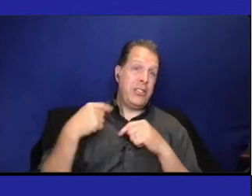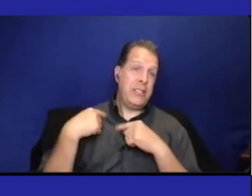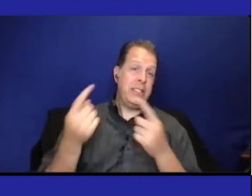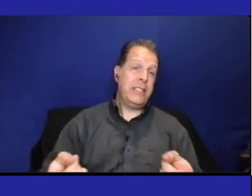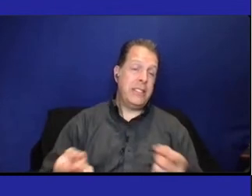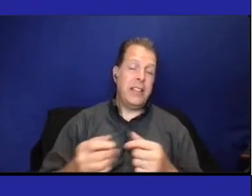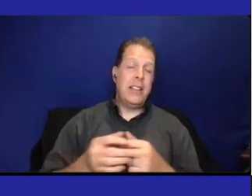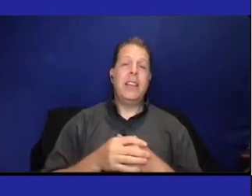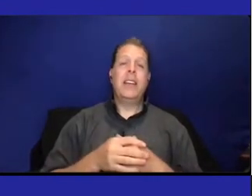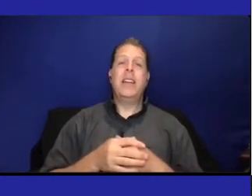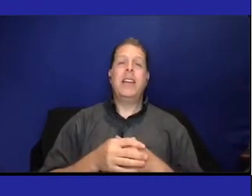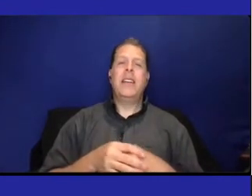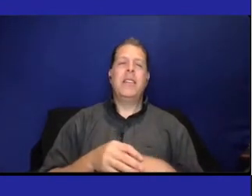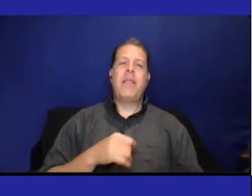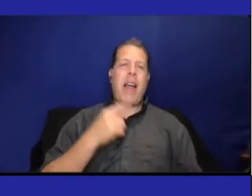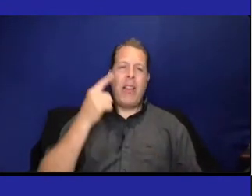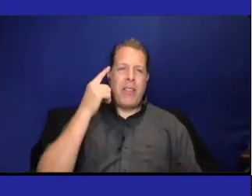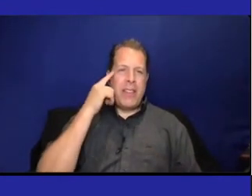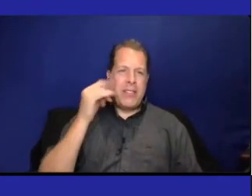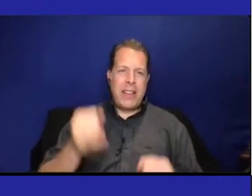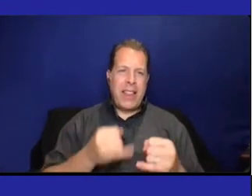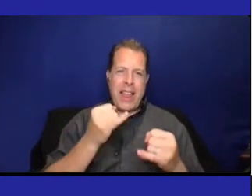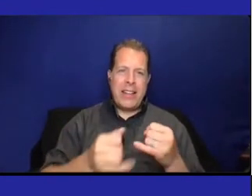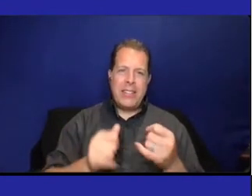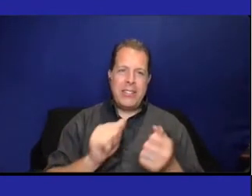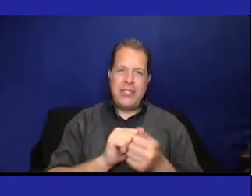I don't think these are the last changes.